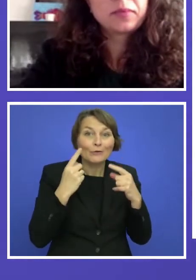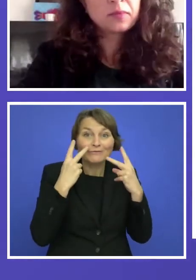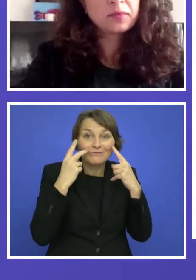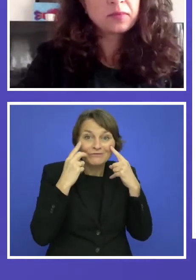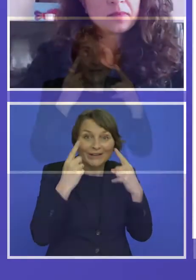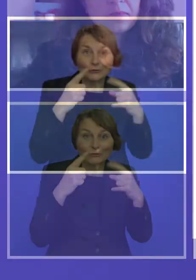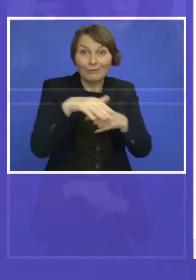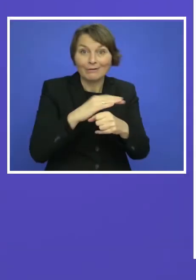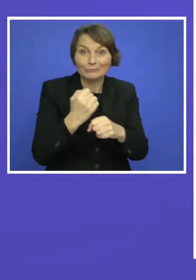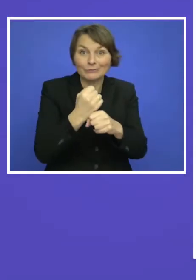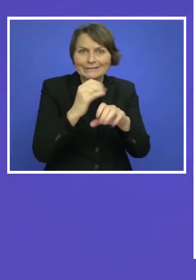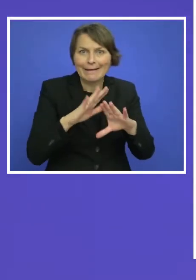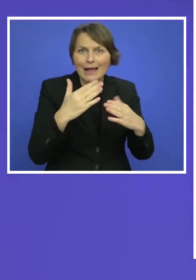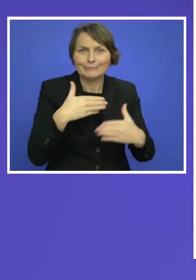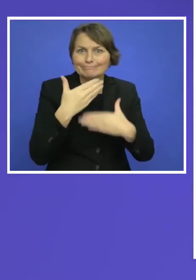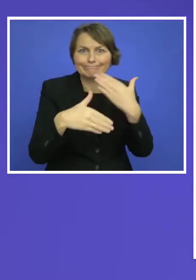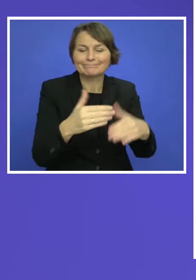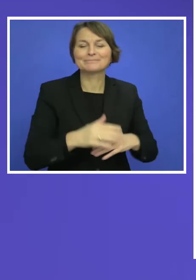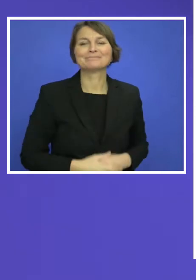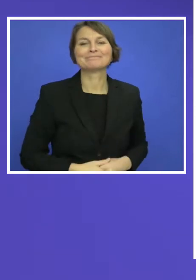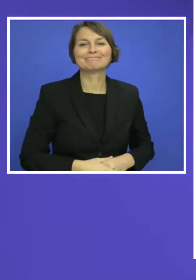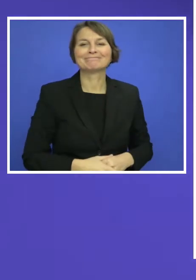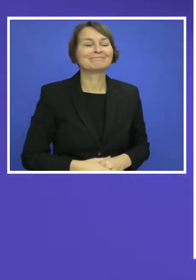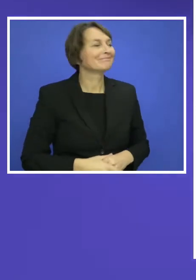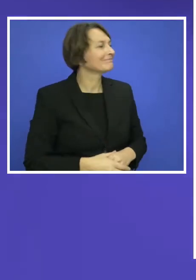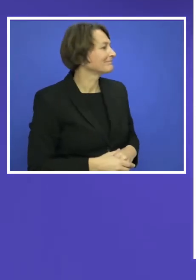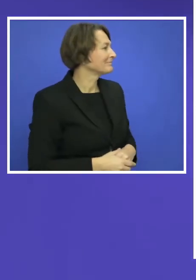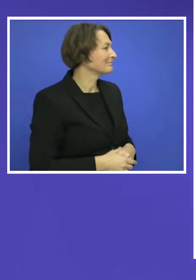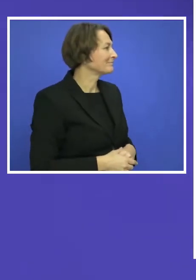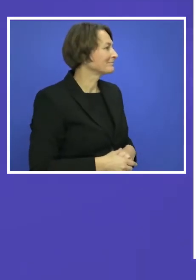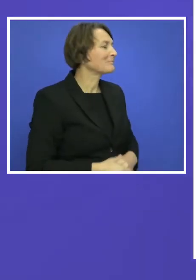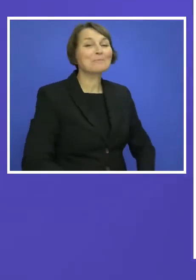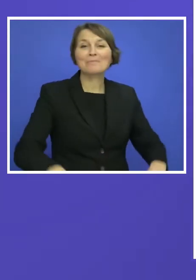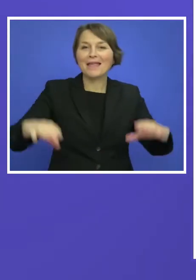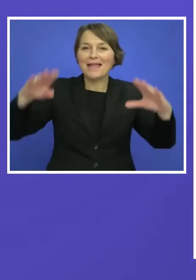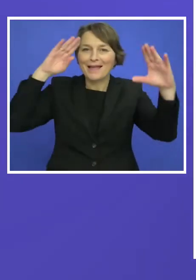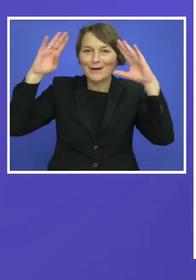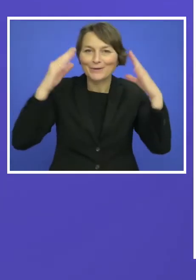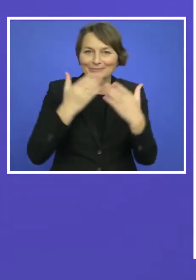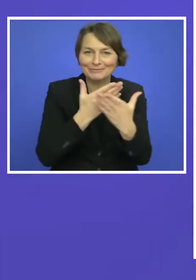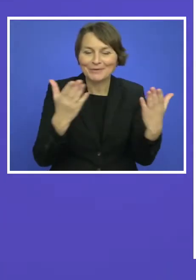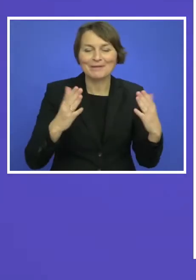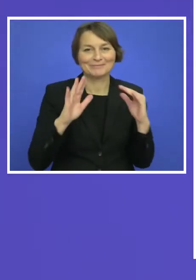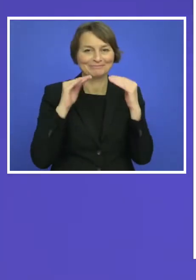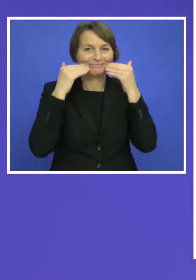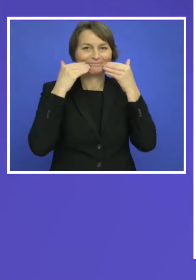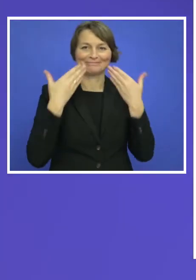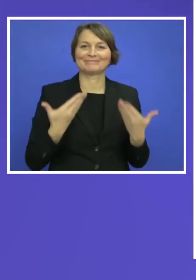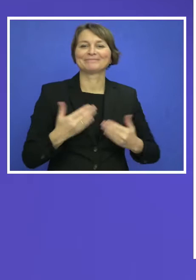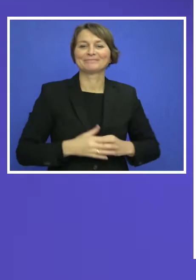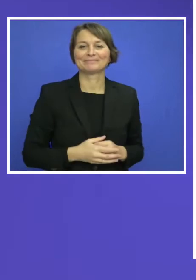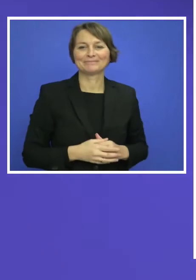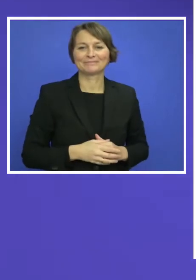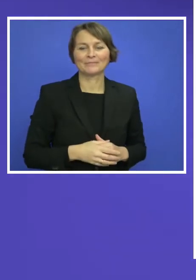to everyone. It's my pleasure to be today with you with such